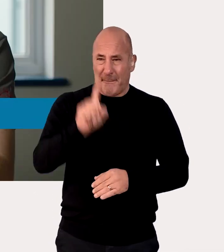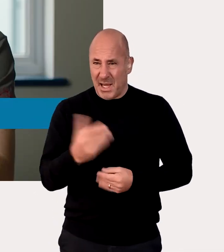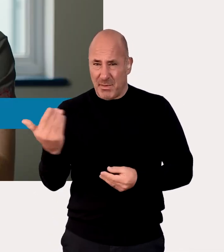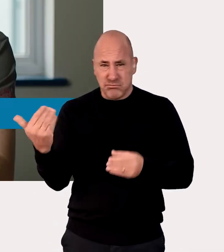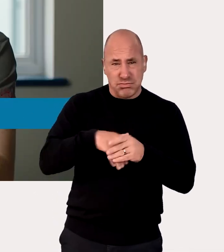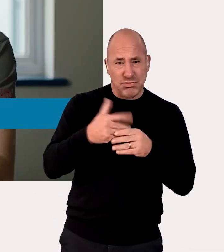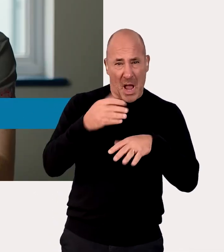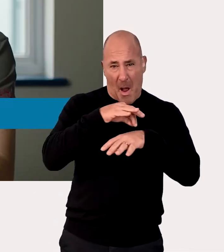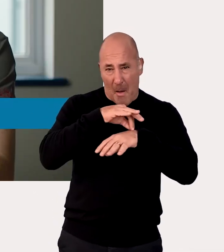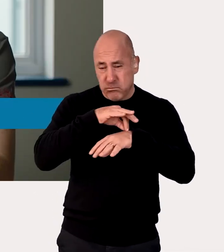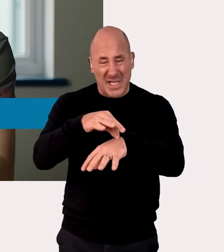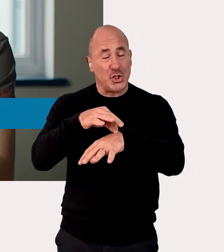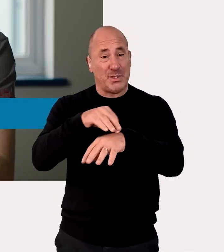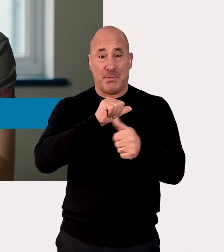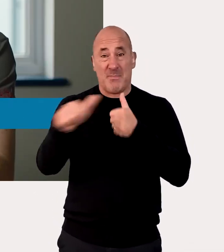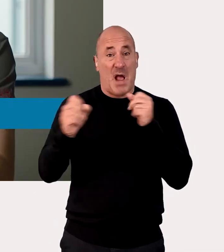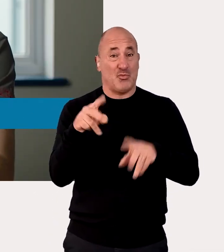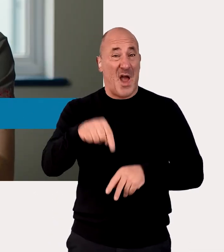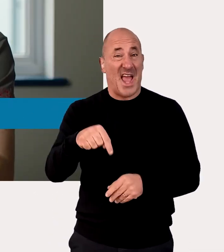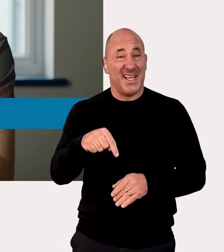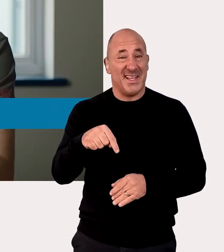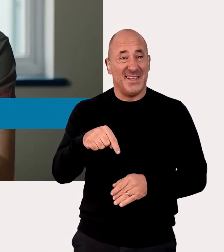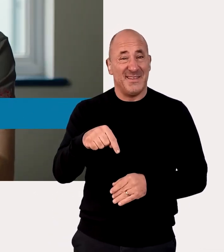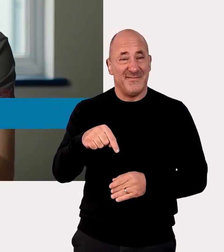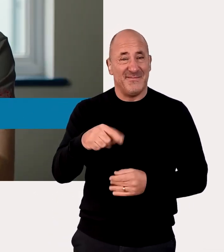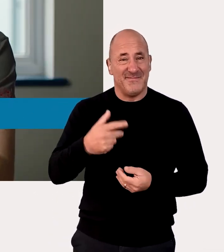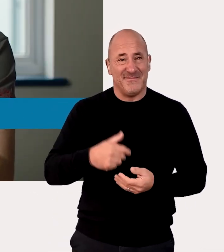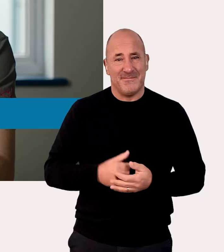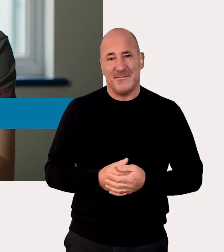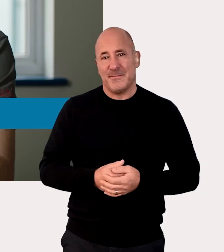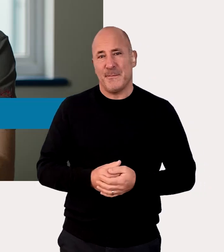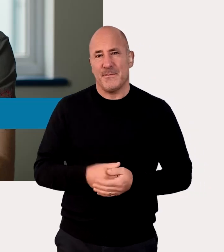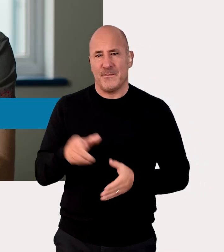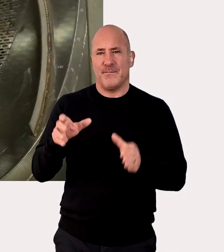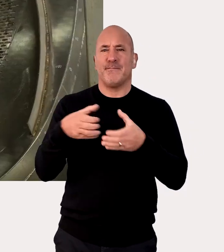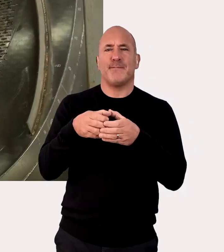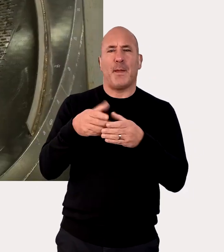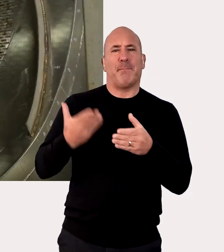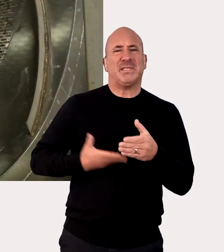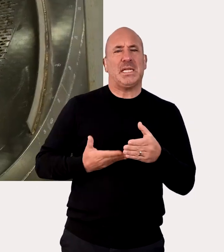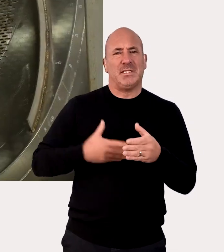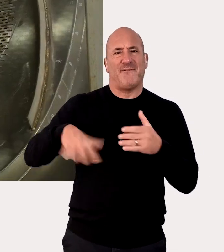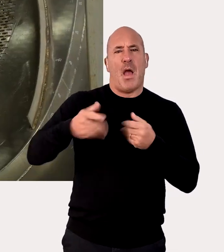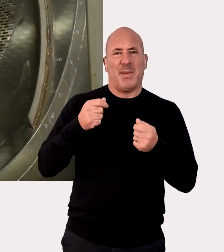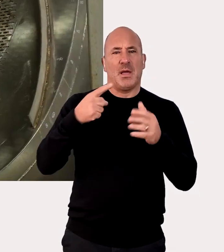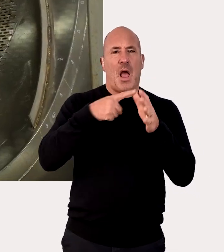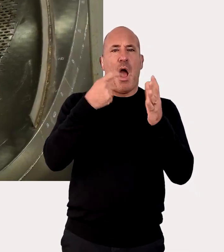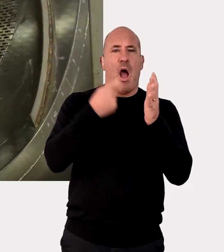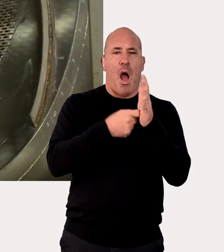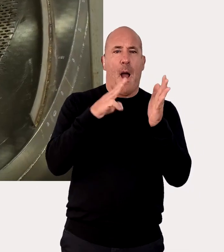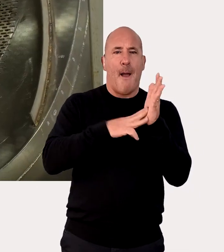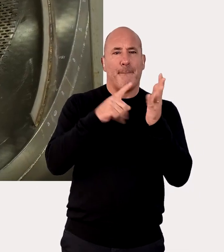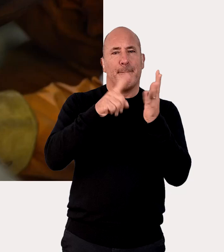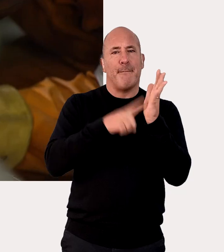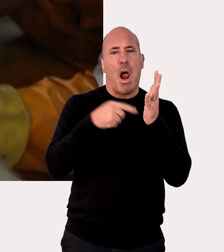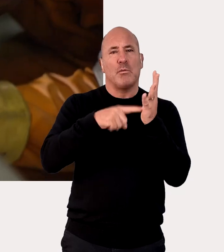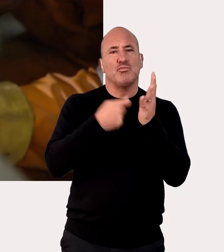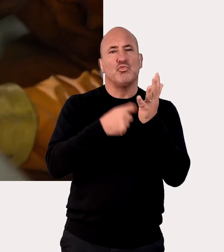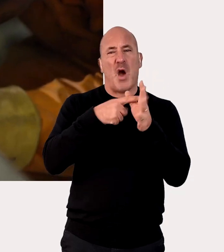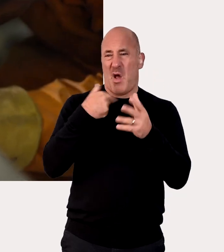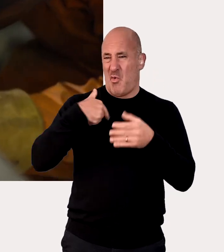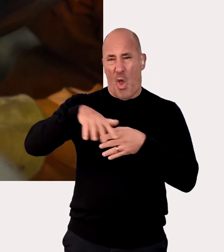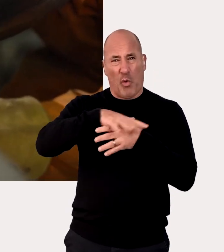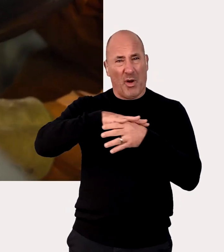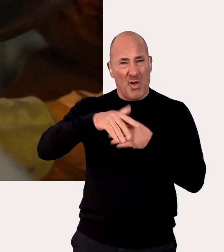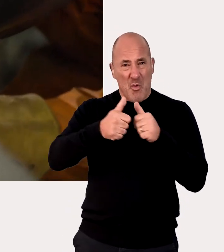young people to come through and apprenticeships are a great way of doing that. Ultra is a family-run business. We're a very